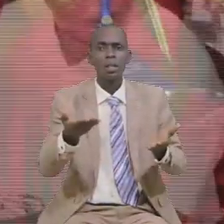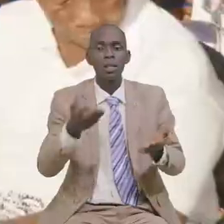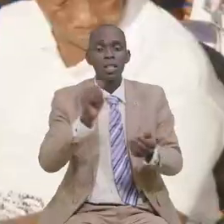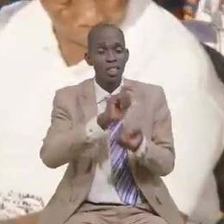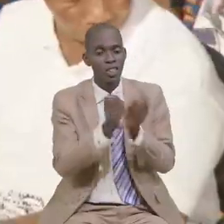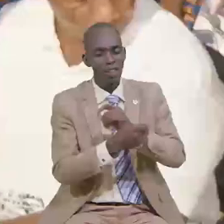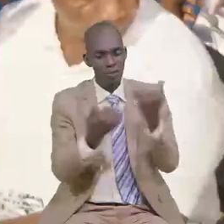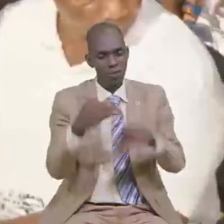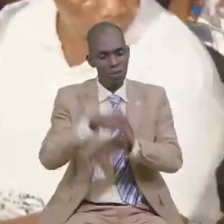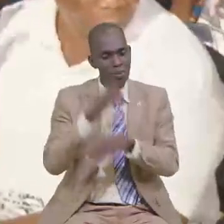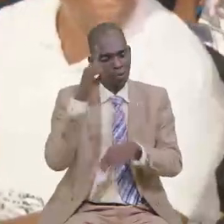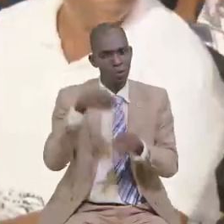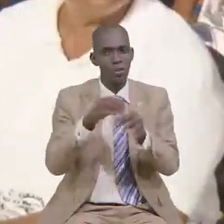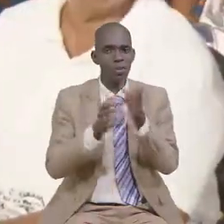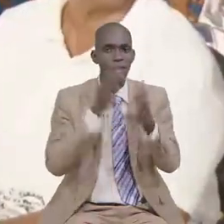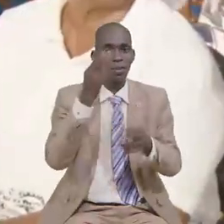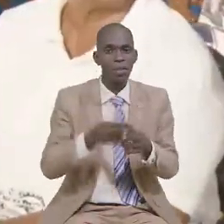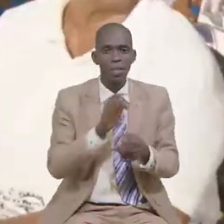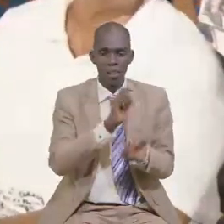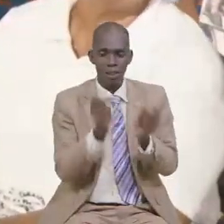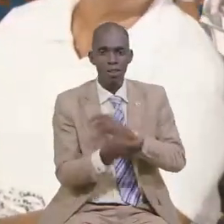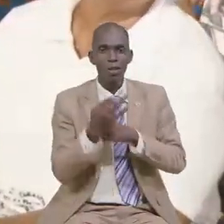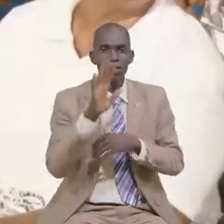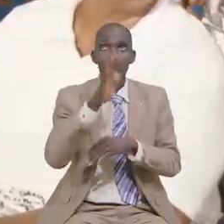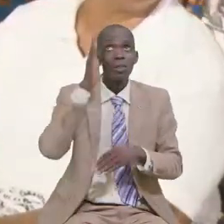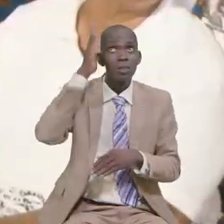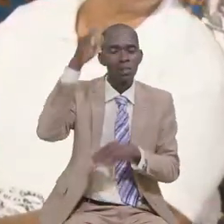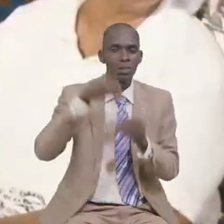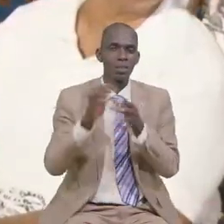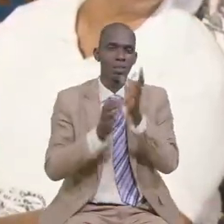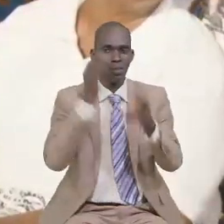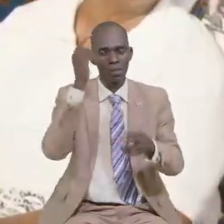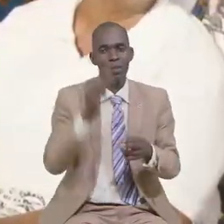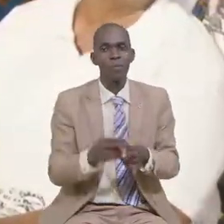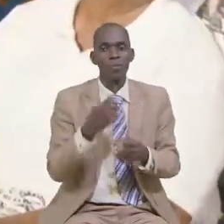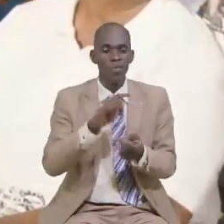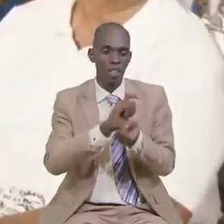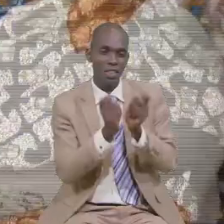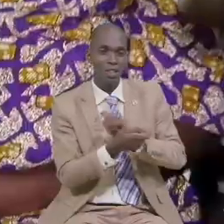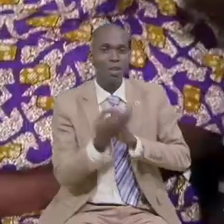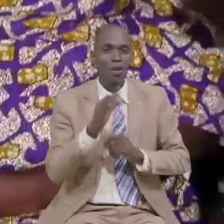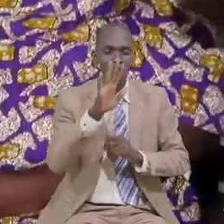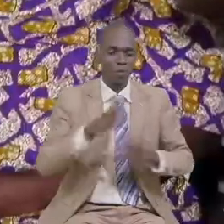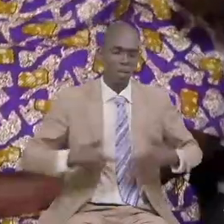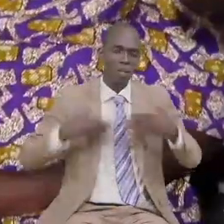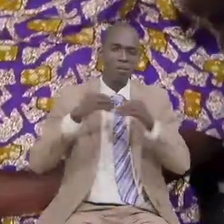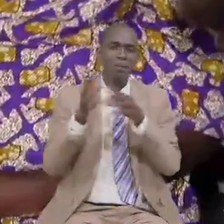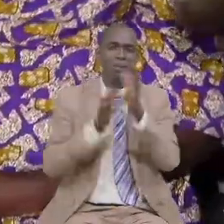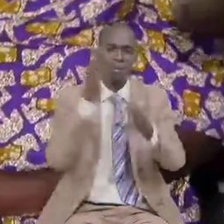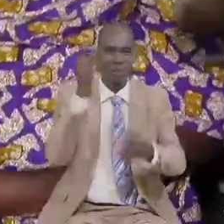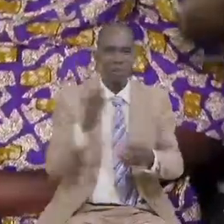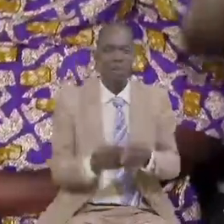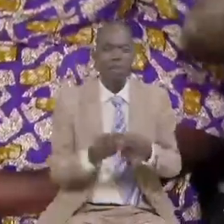tonight. The change of your destiny. The change of your life.